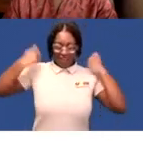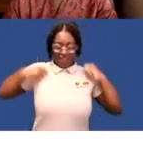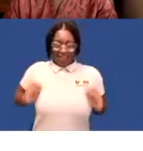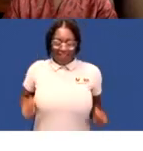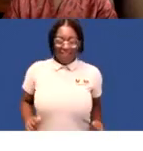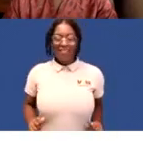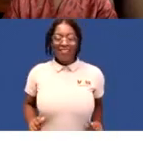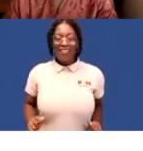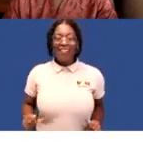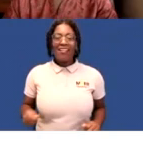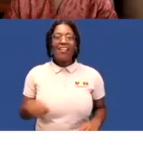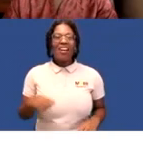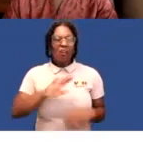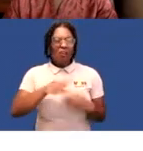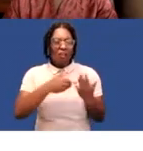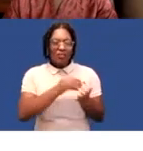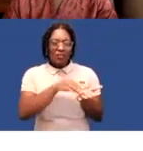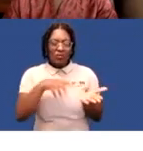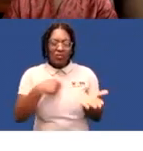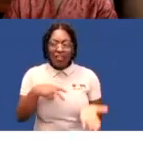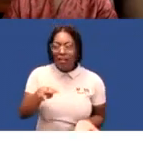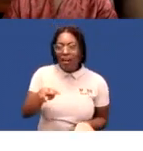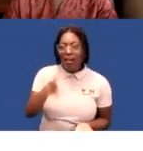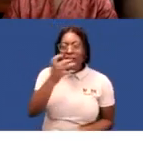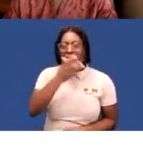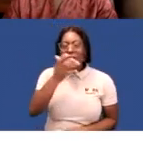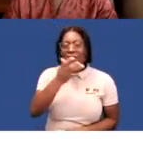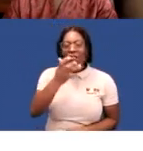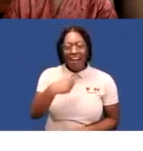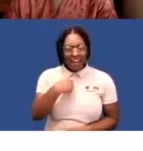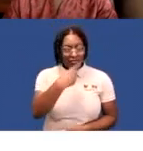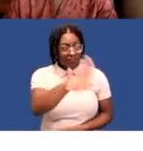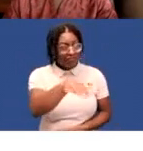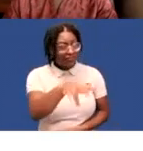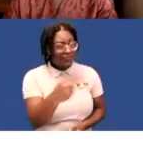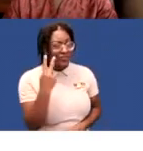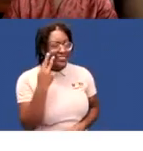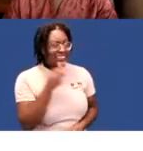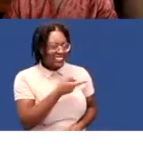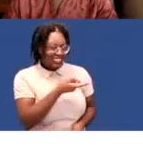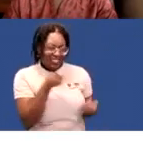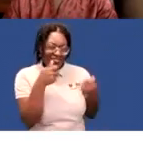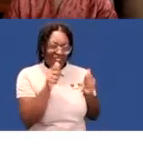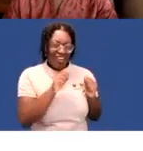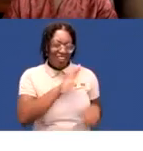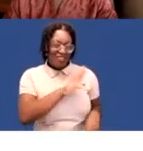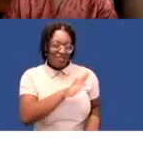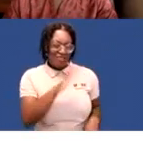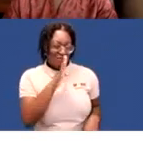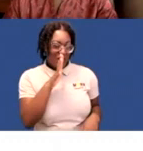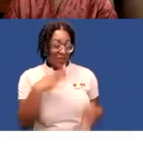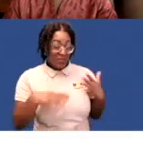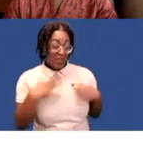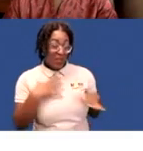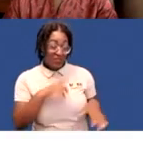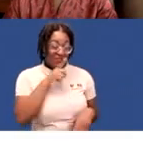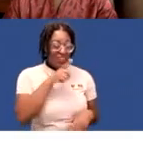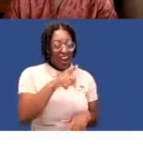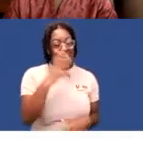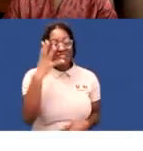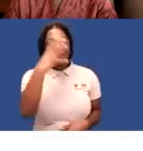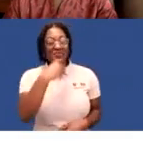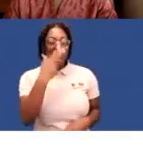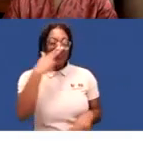I said, "so beautiful and fun." When I finished, I asked what they noticed in the book. "I noticed the pictures only had